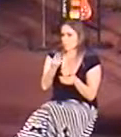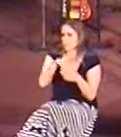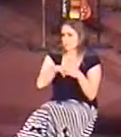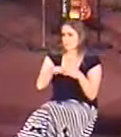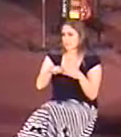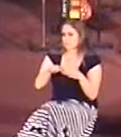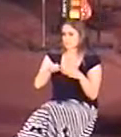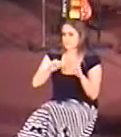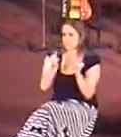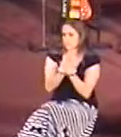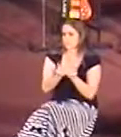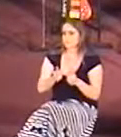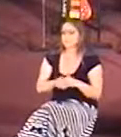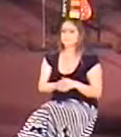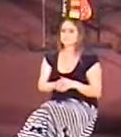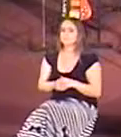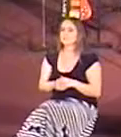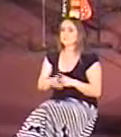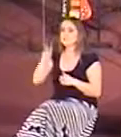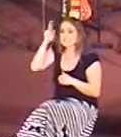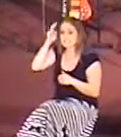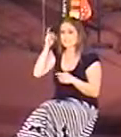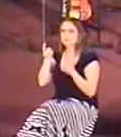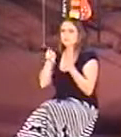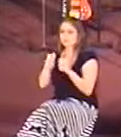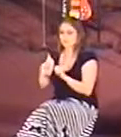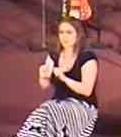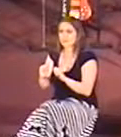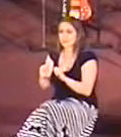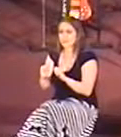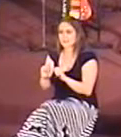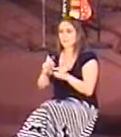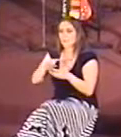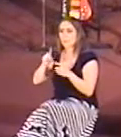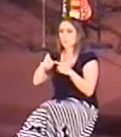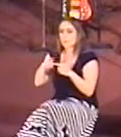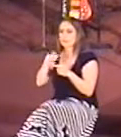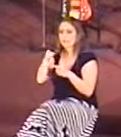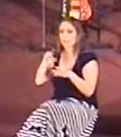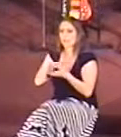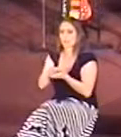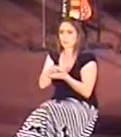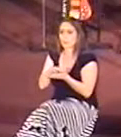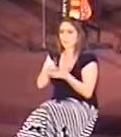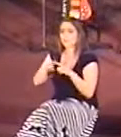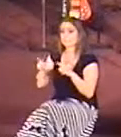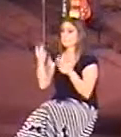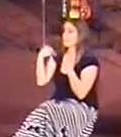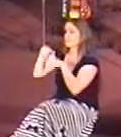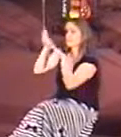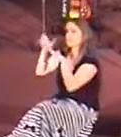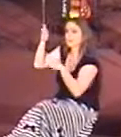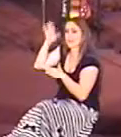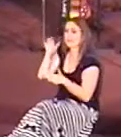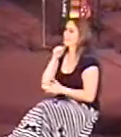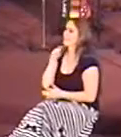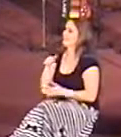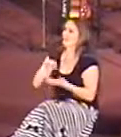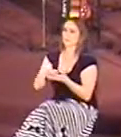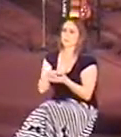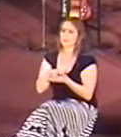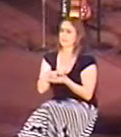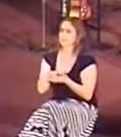But so the devil is going to try to do it when you are weak. But if you're submitting to God, you won't be weak. Then